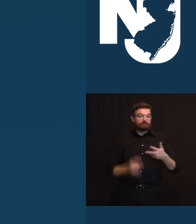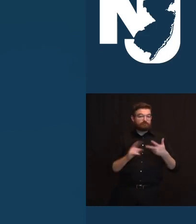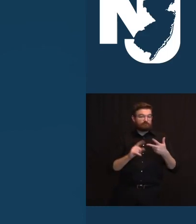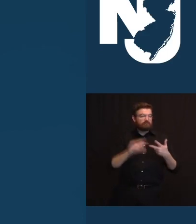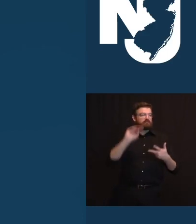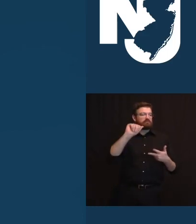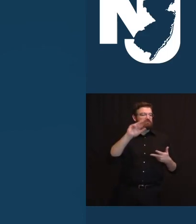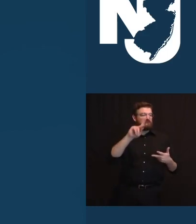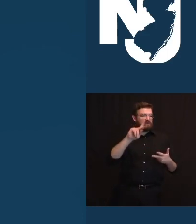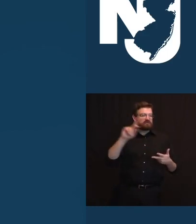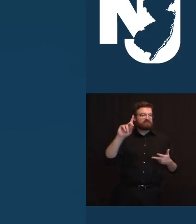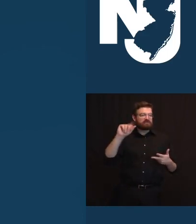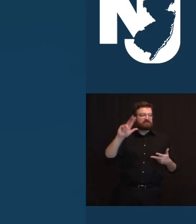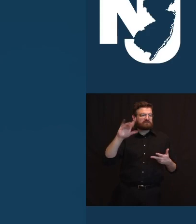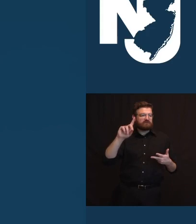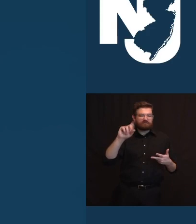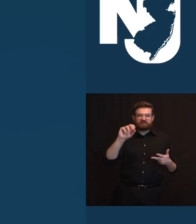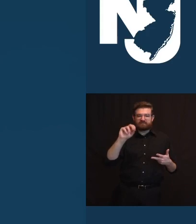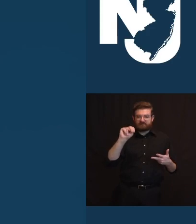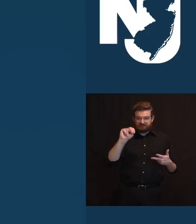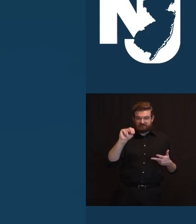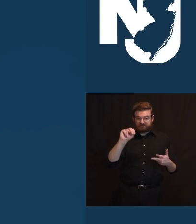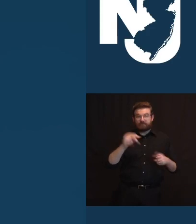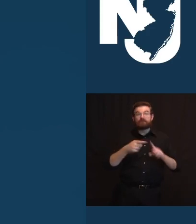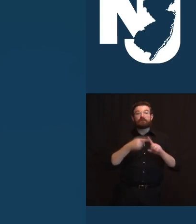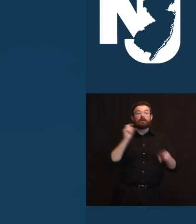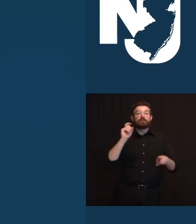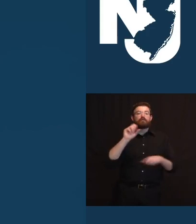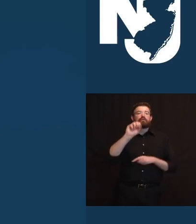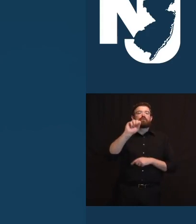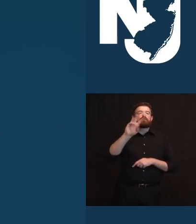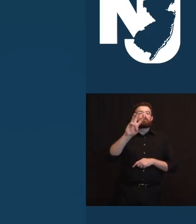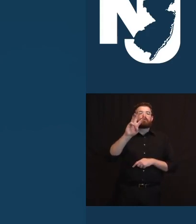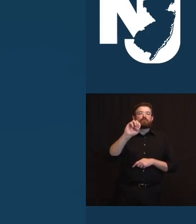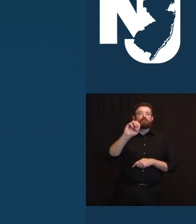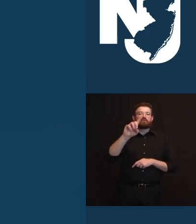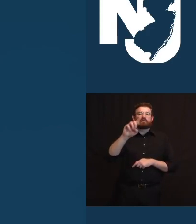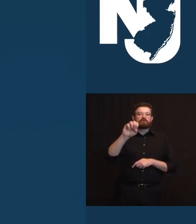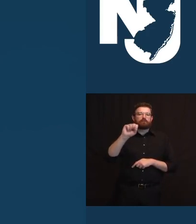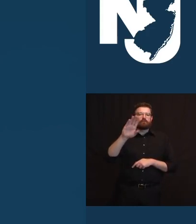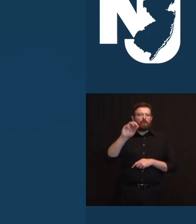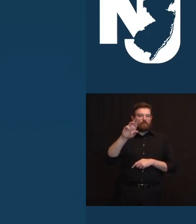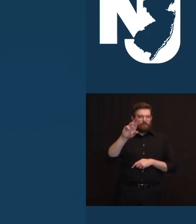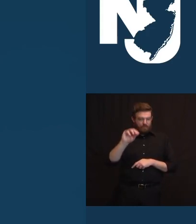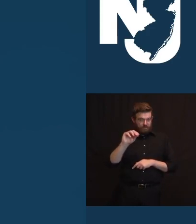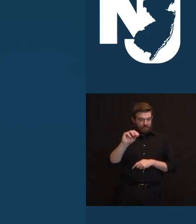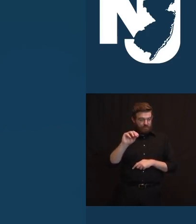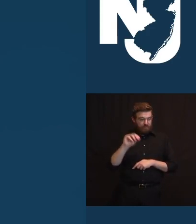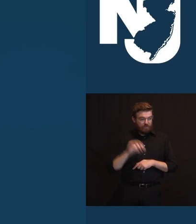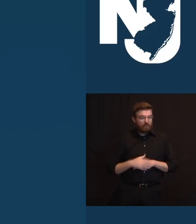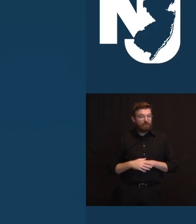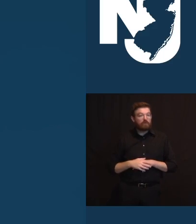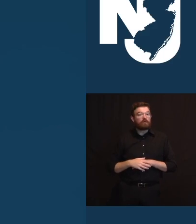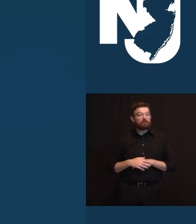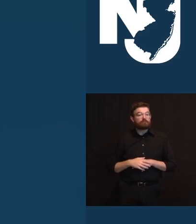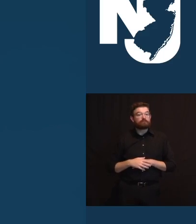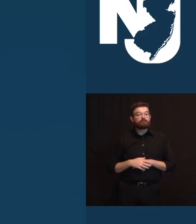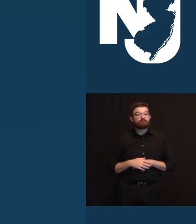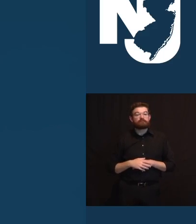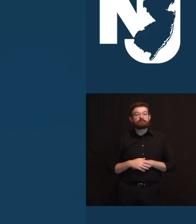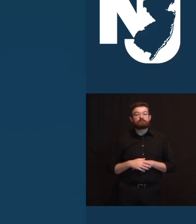Swedesboro. Mark was 54 years old and lived his life proving that physical disabilities do not dim the